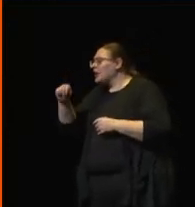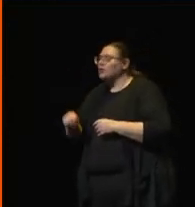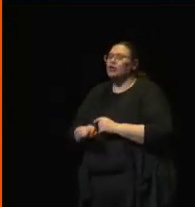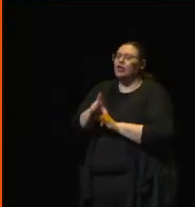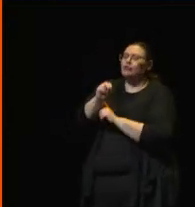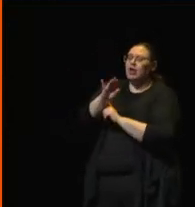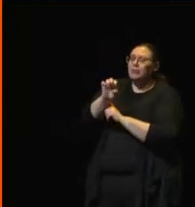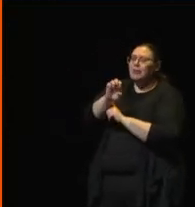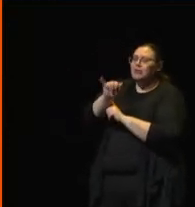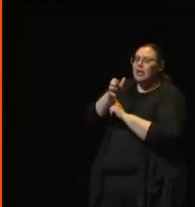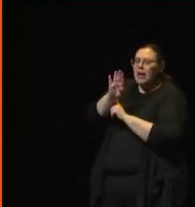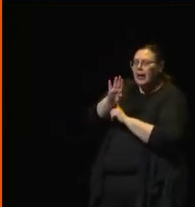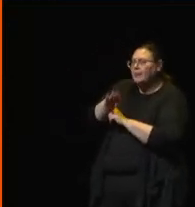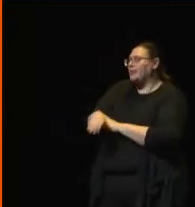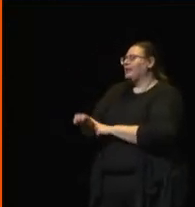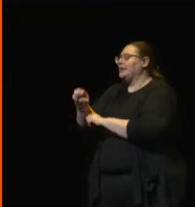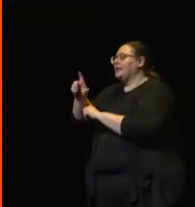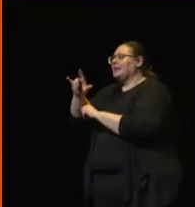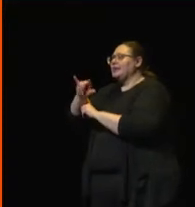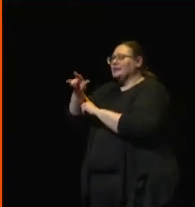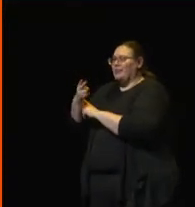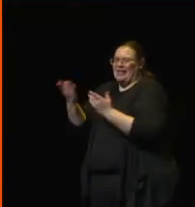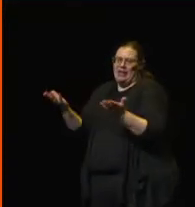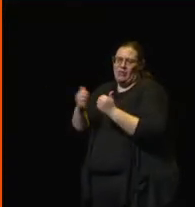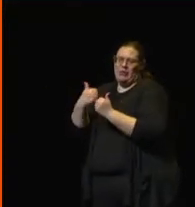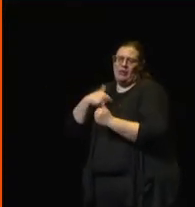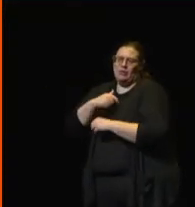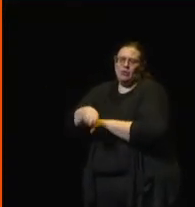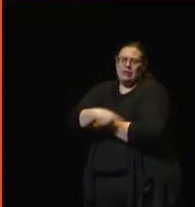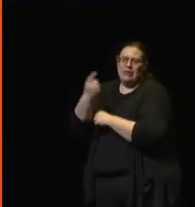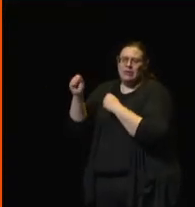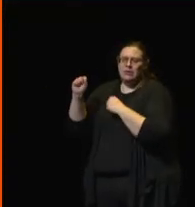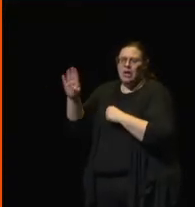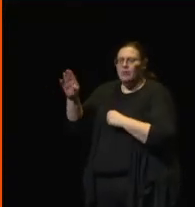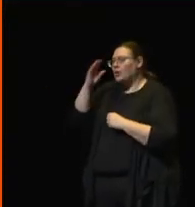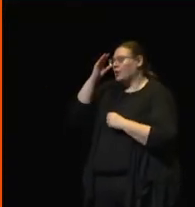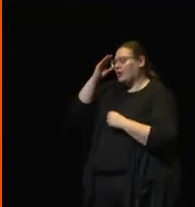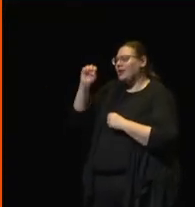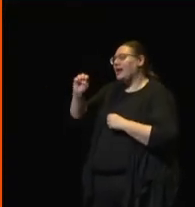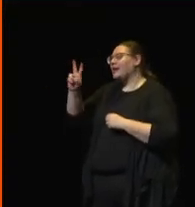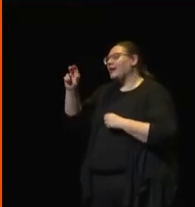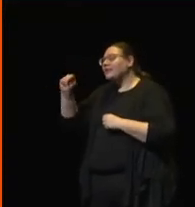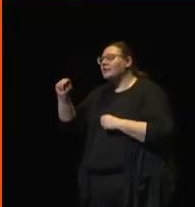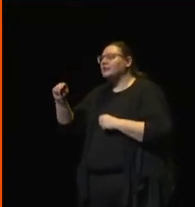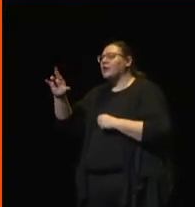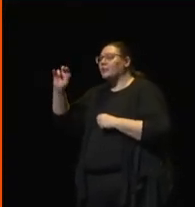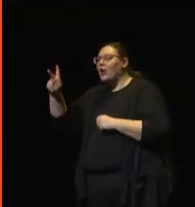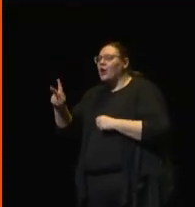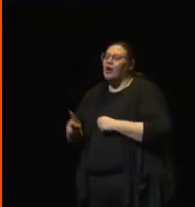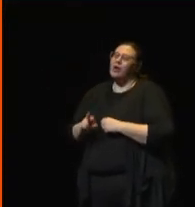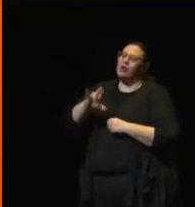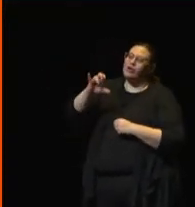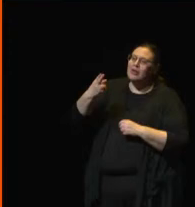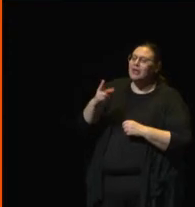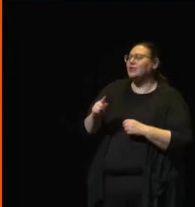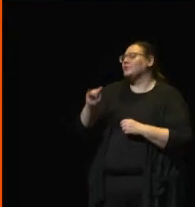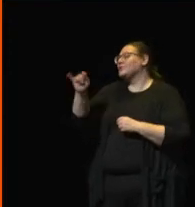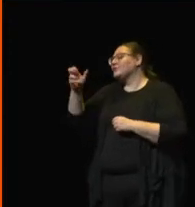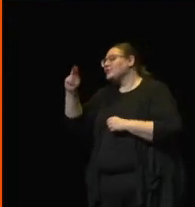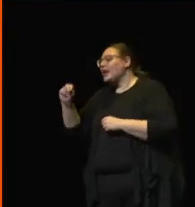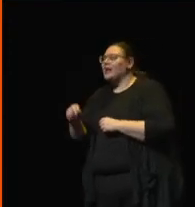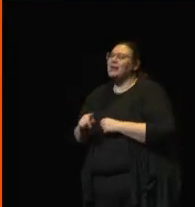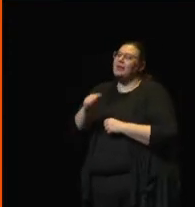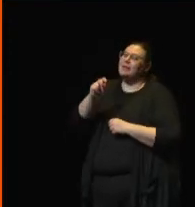and Elizabeth, who are here with us today in Santa Barbara. People like Evan and Brock, like Rich, Jen, Terrence, Ted,